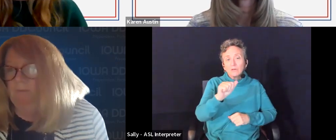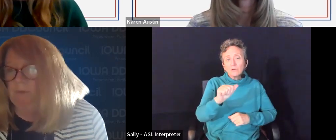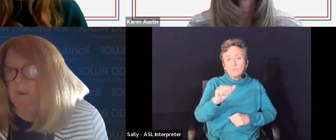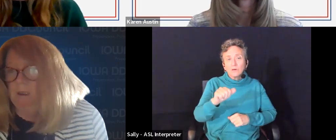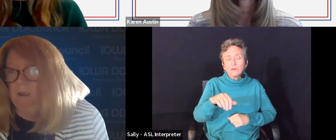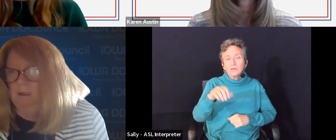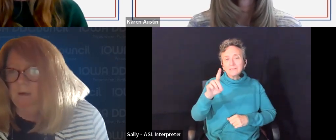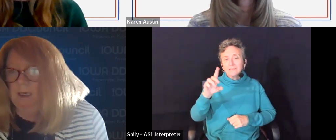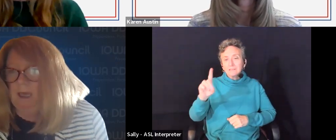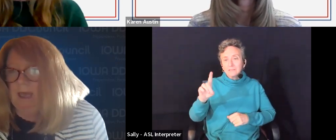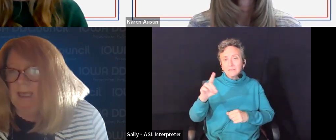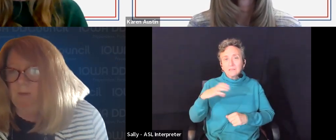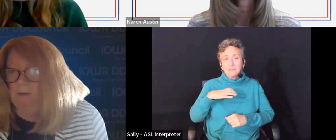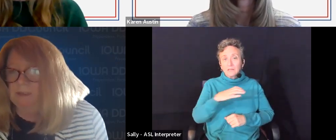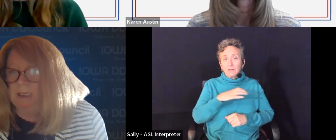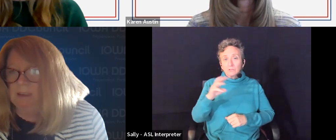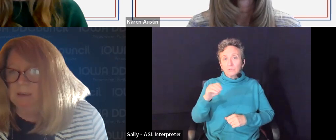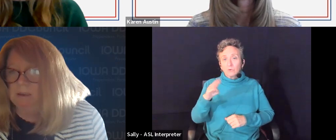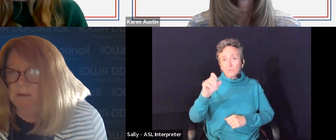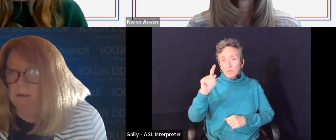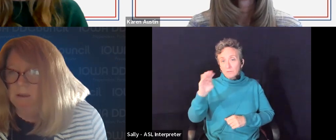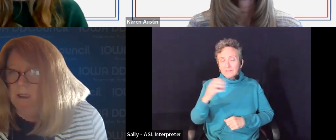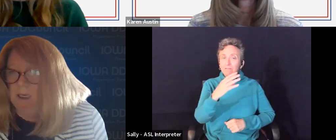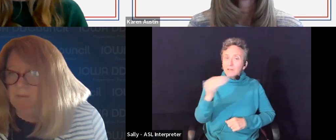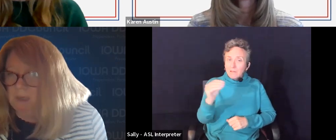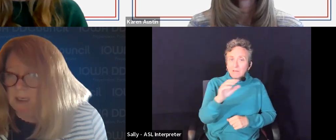and the IAble website.